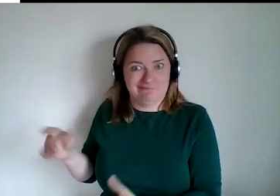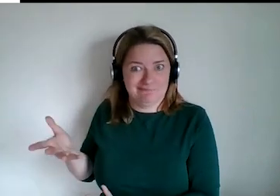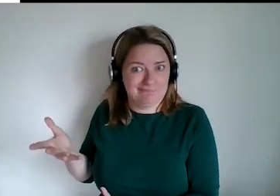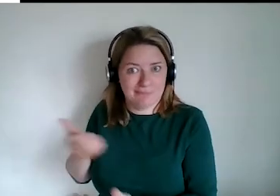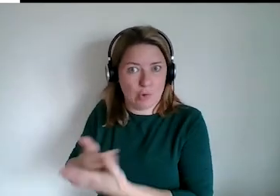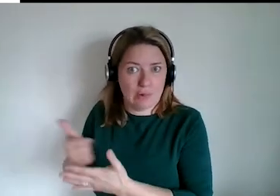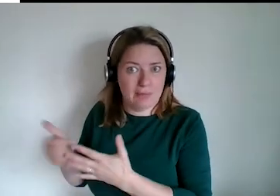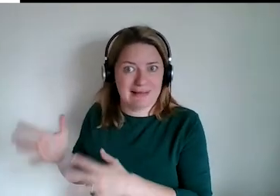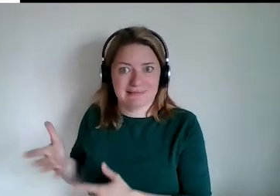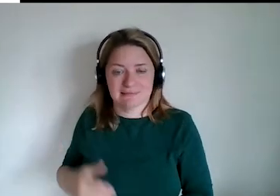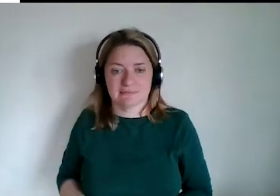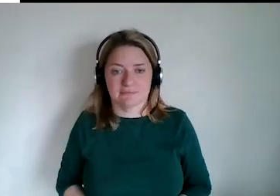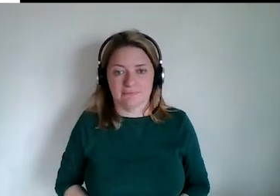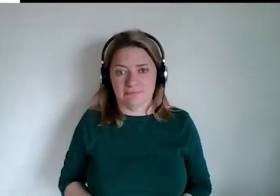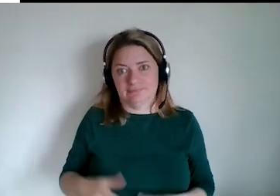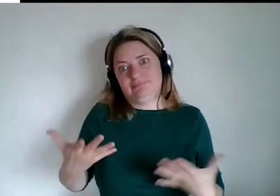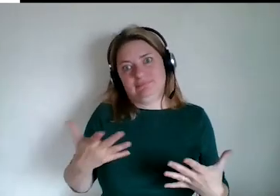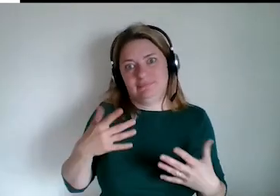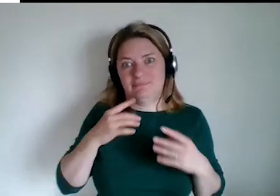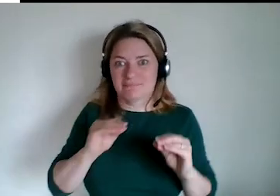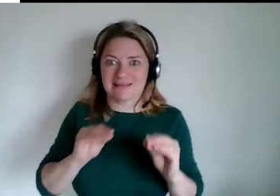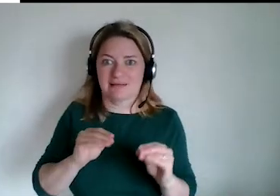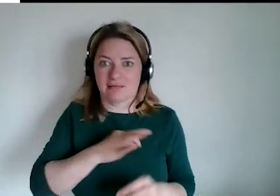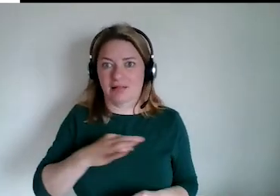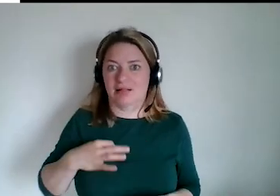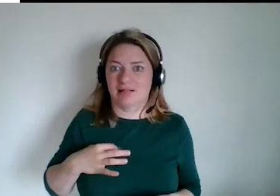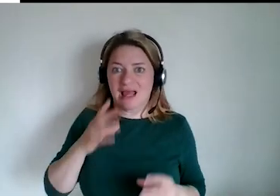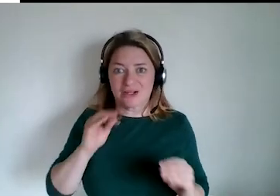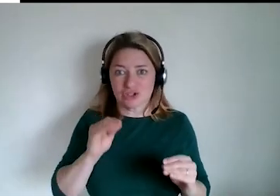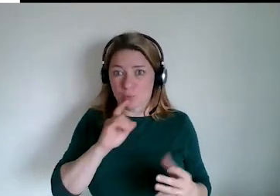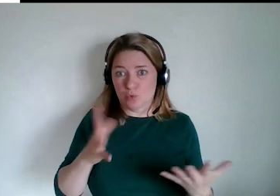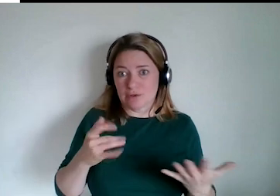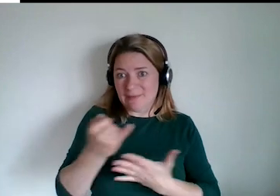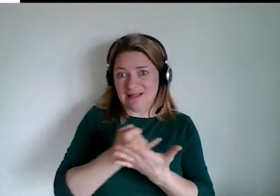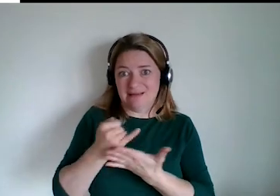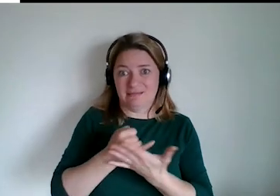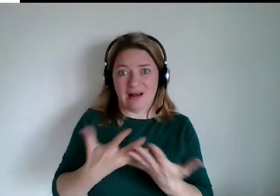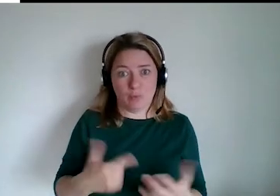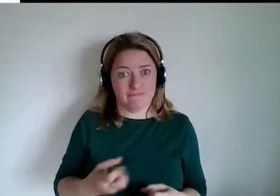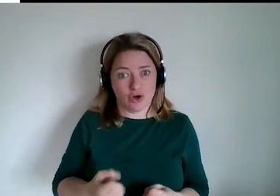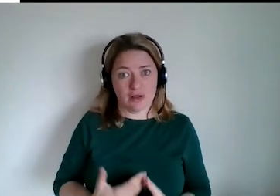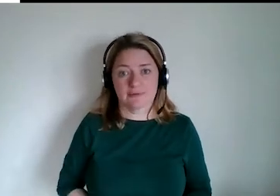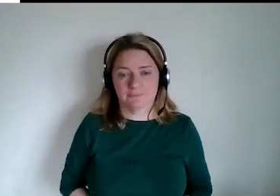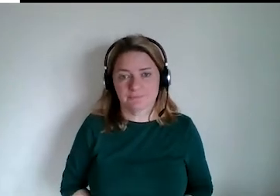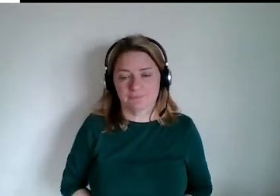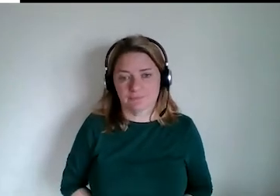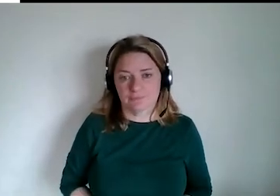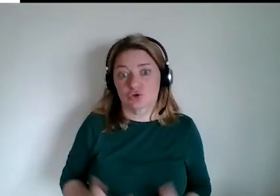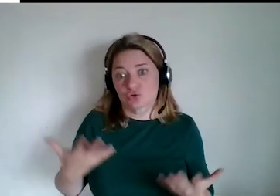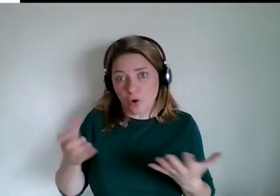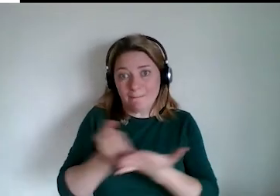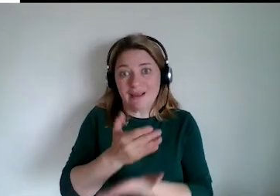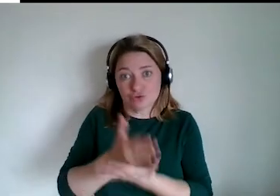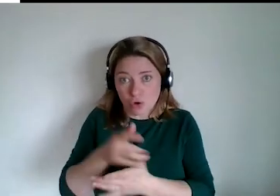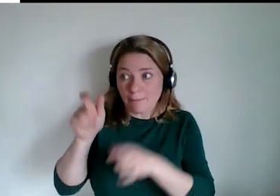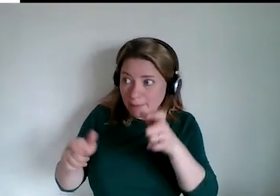that obviously just isn't the case, is it? Otherwise, medical education wouldn't be in such a state, would it? So